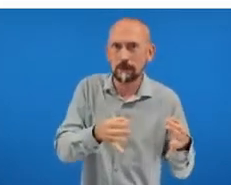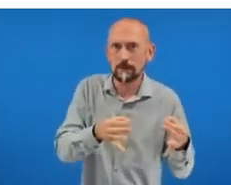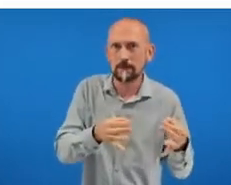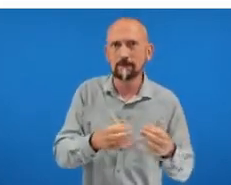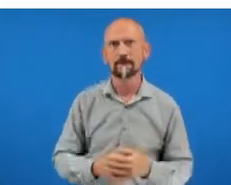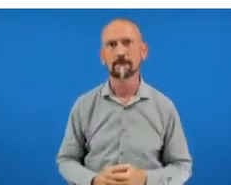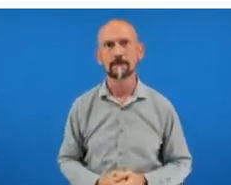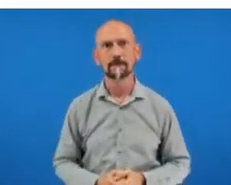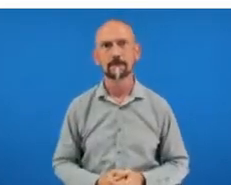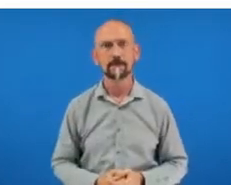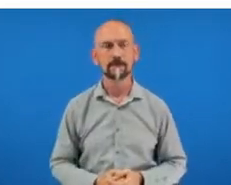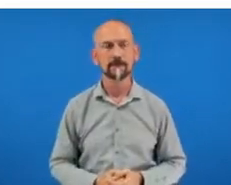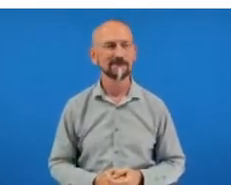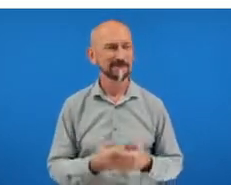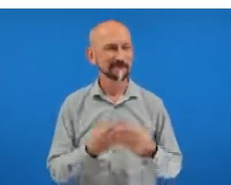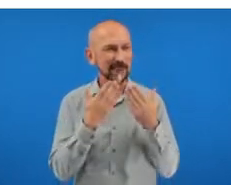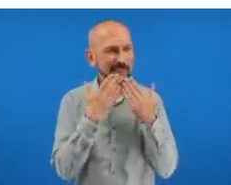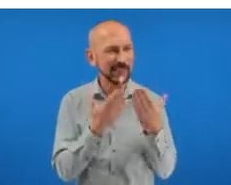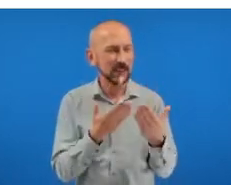Thank you.